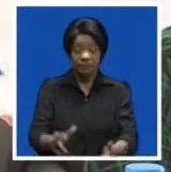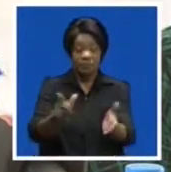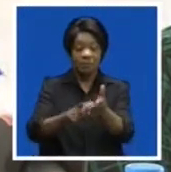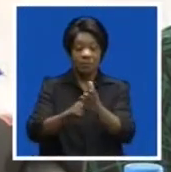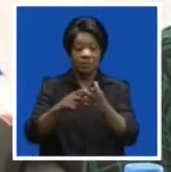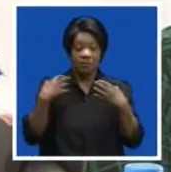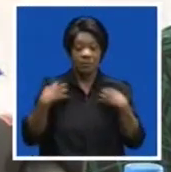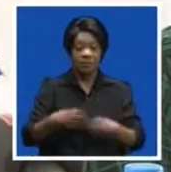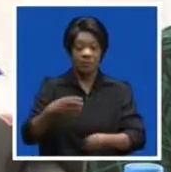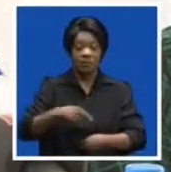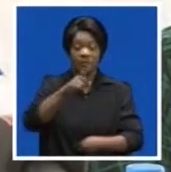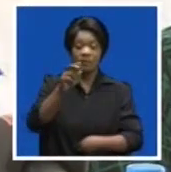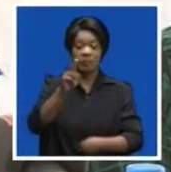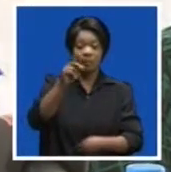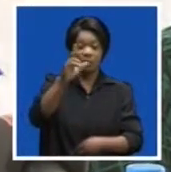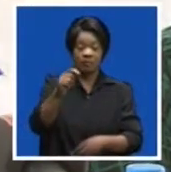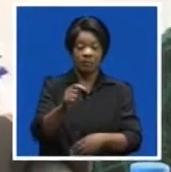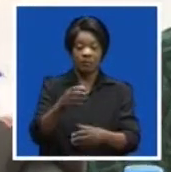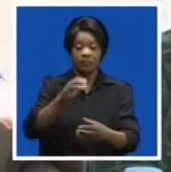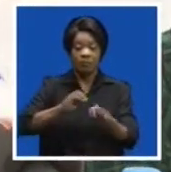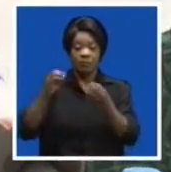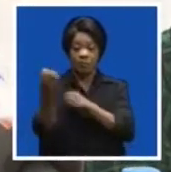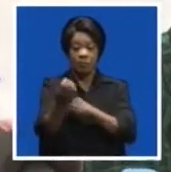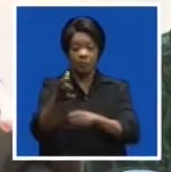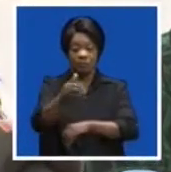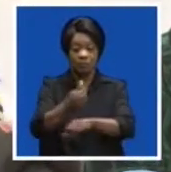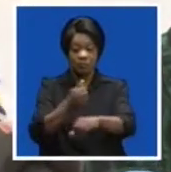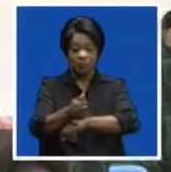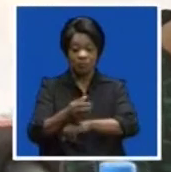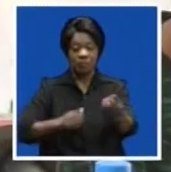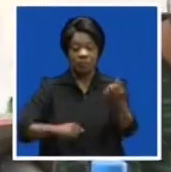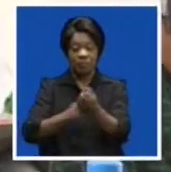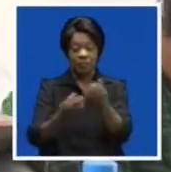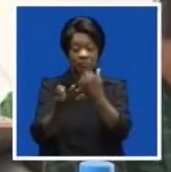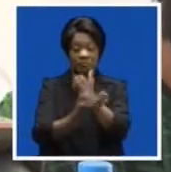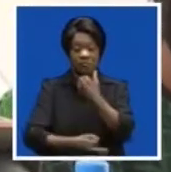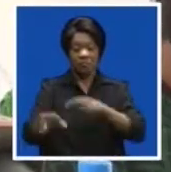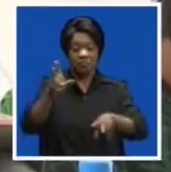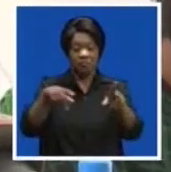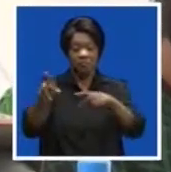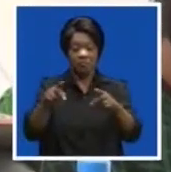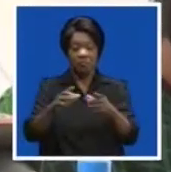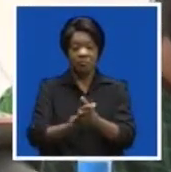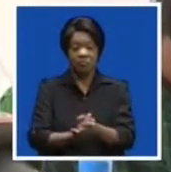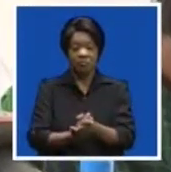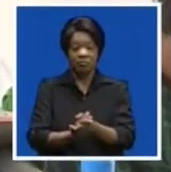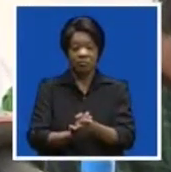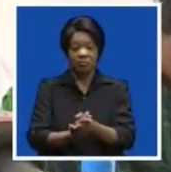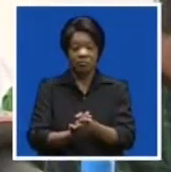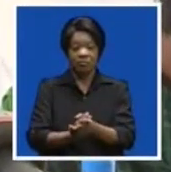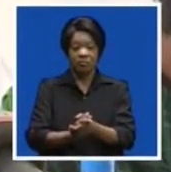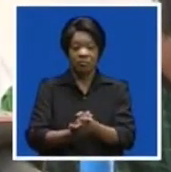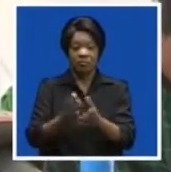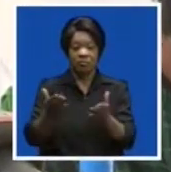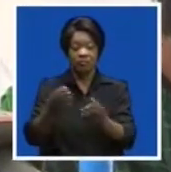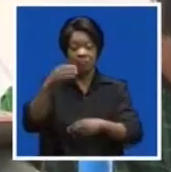Lusaka Mayor Makebi Zulu has accused the opposition UPND of being sponsored by foreign dissidents to frustrate the